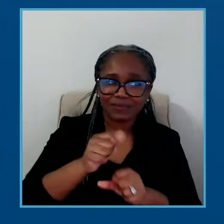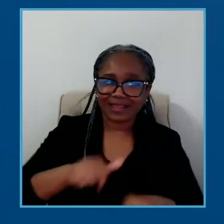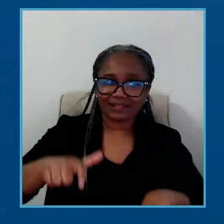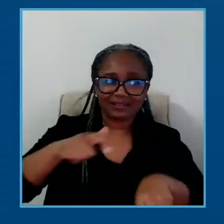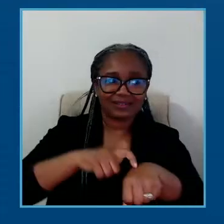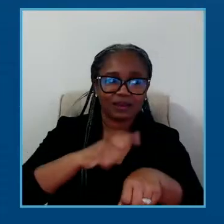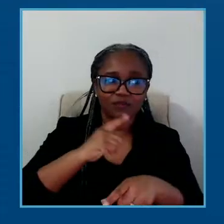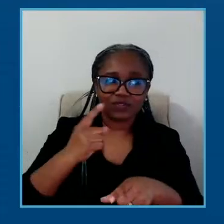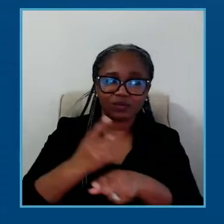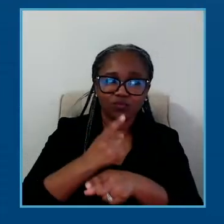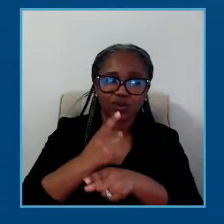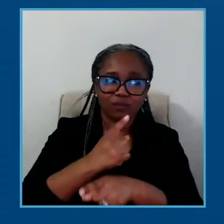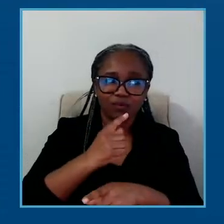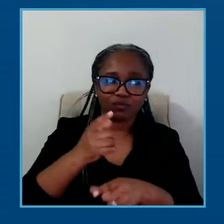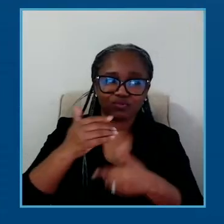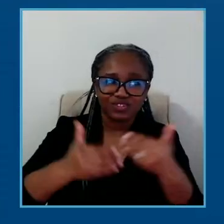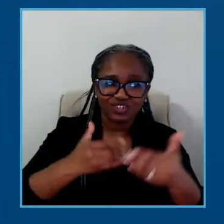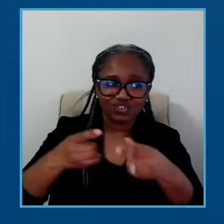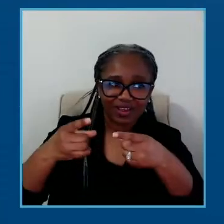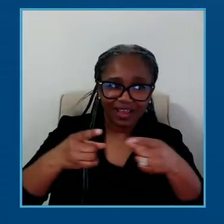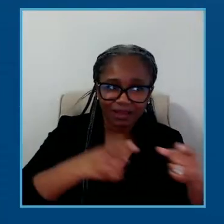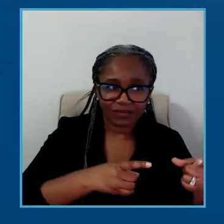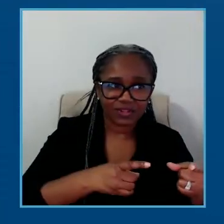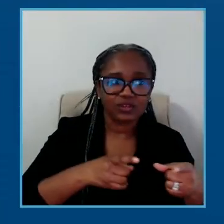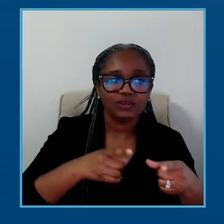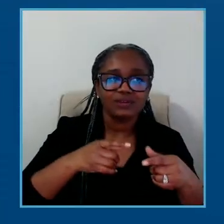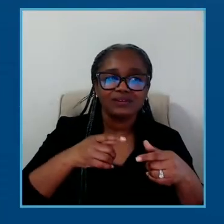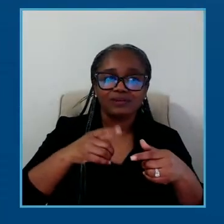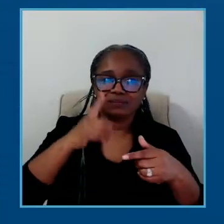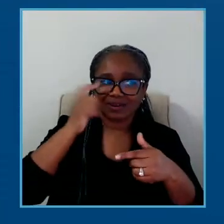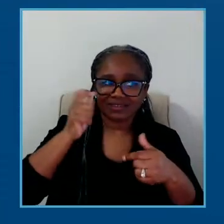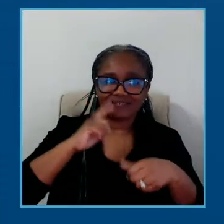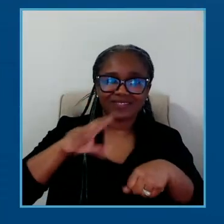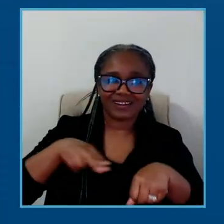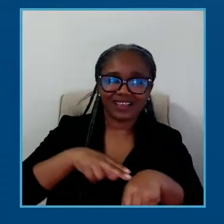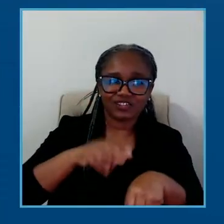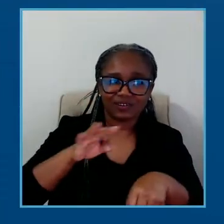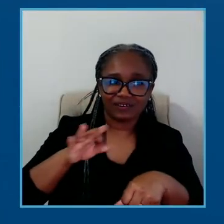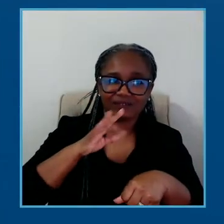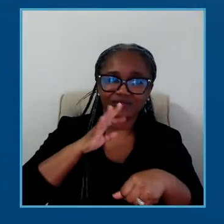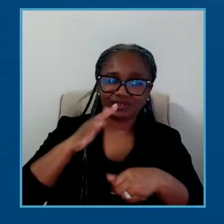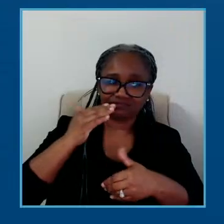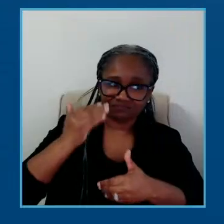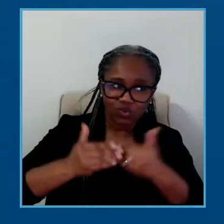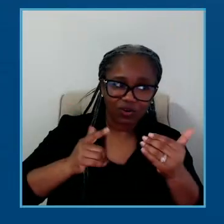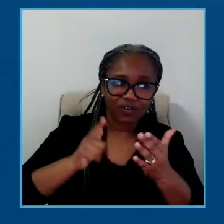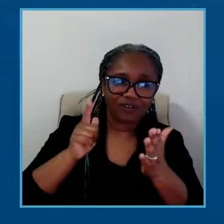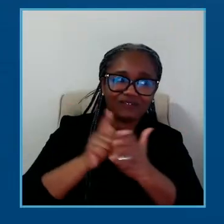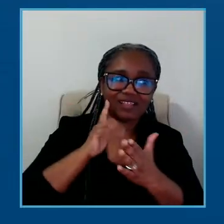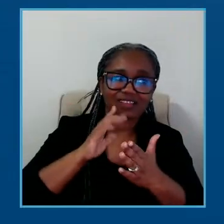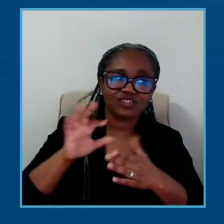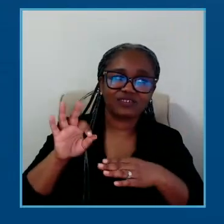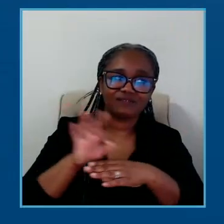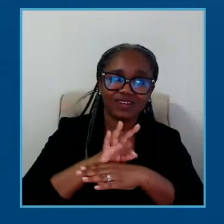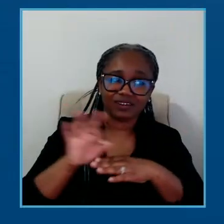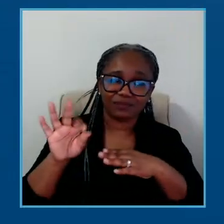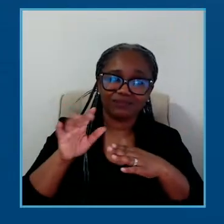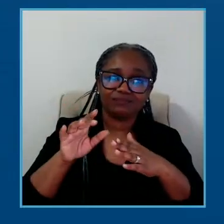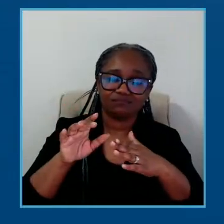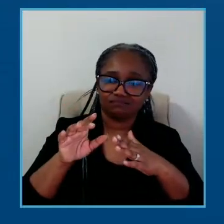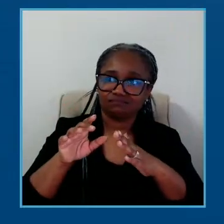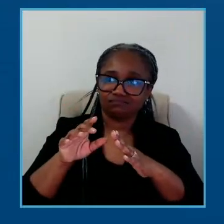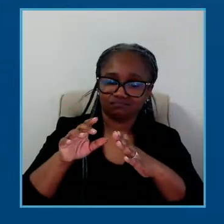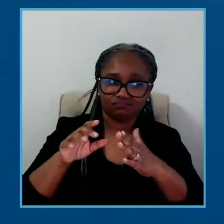members. As a Democrat, one who, like the DNC, believes that free and